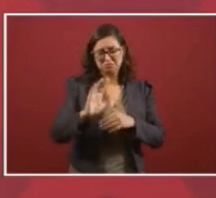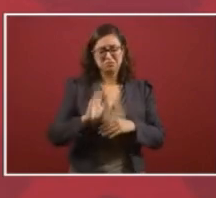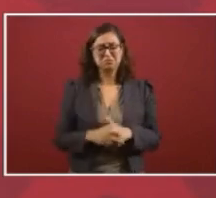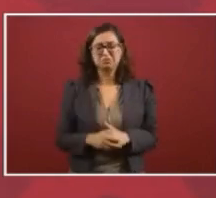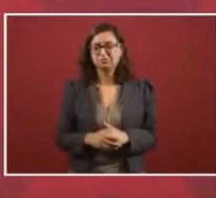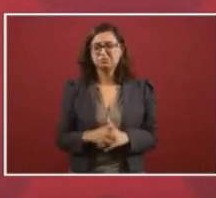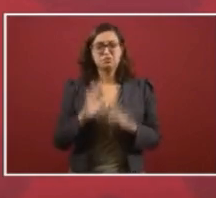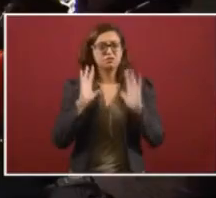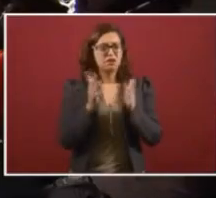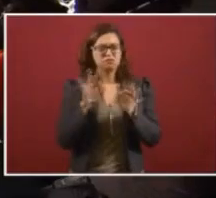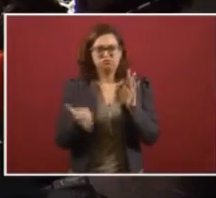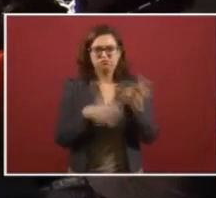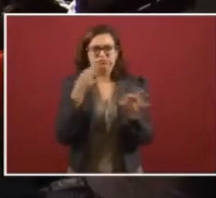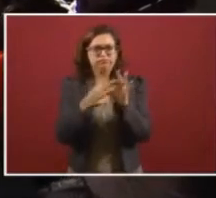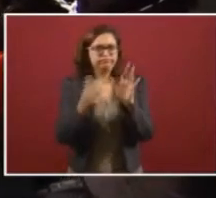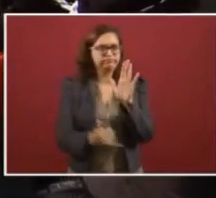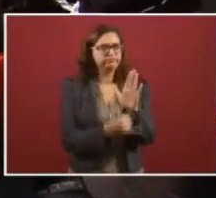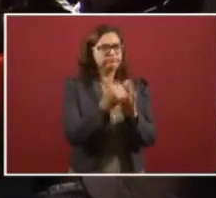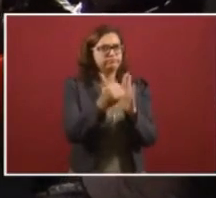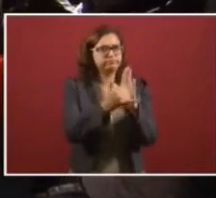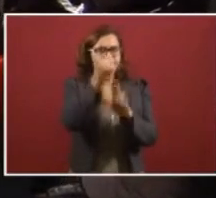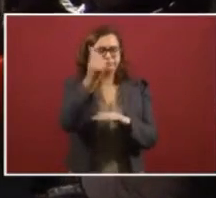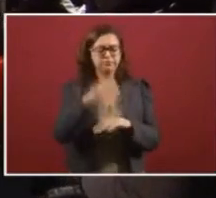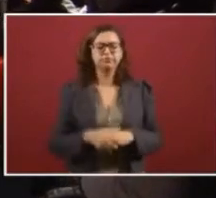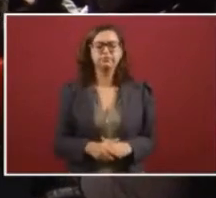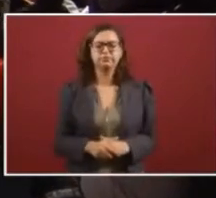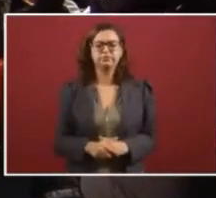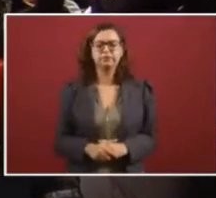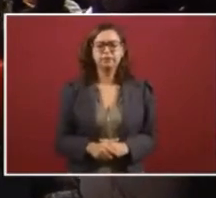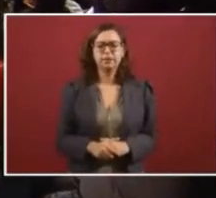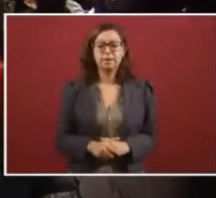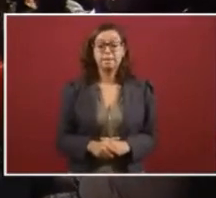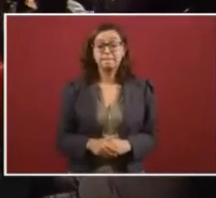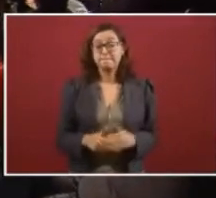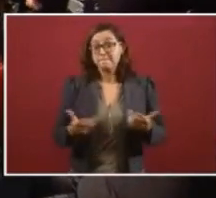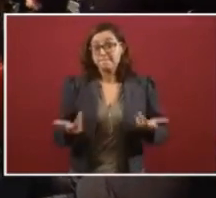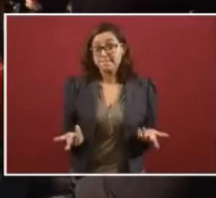most, and it's already finished.